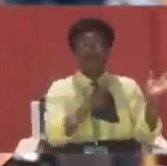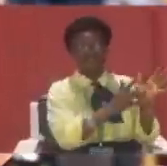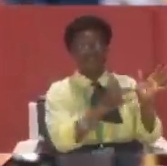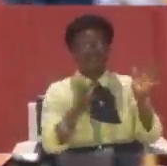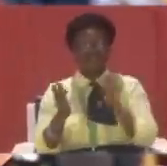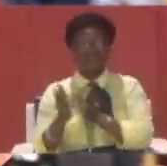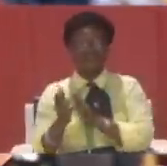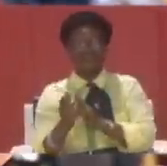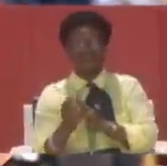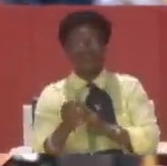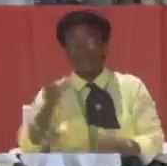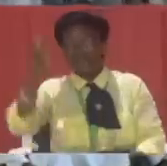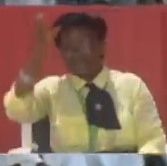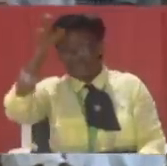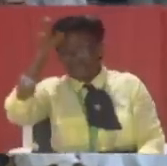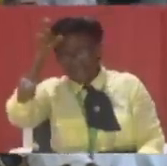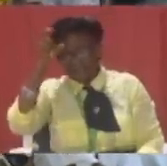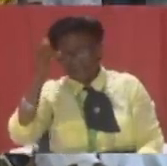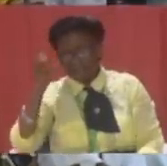Satan,